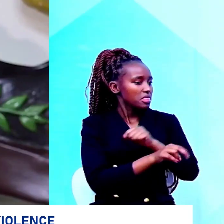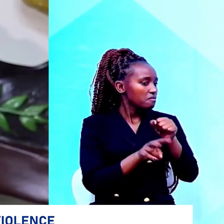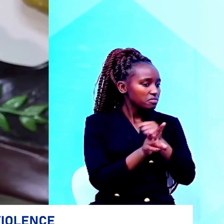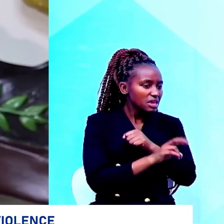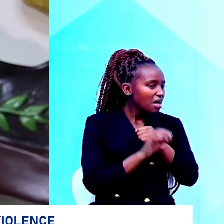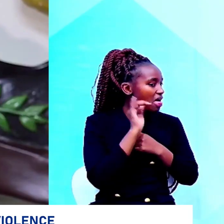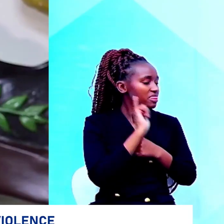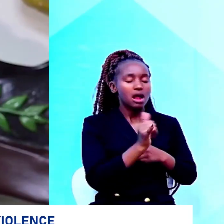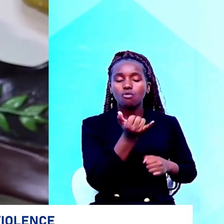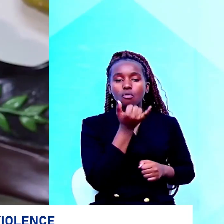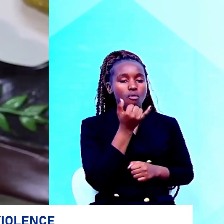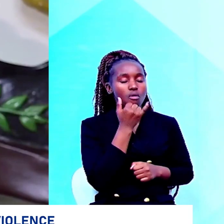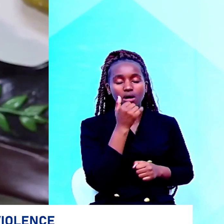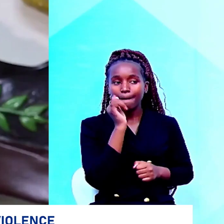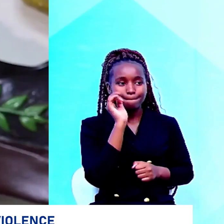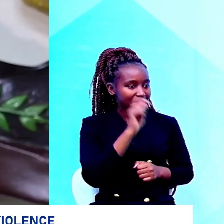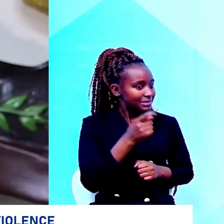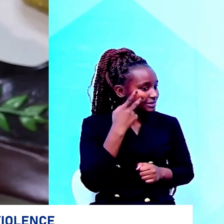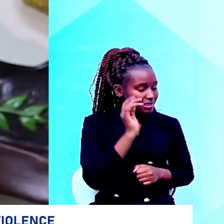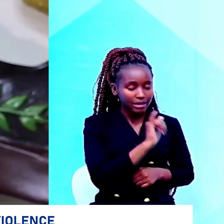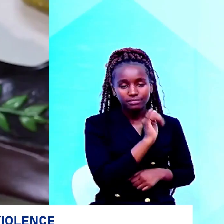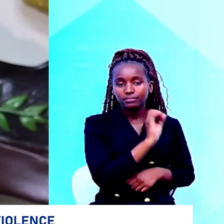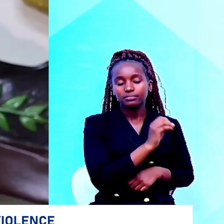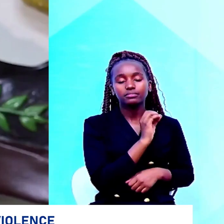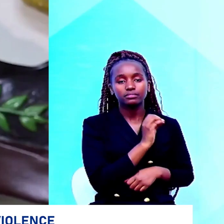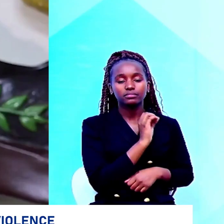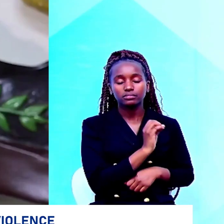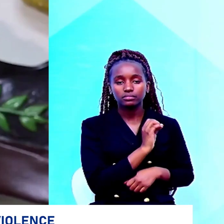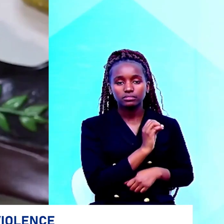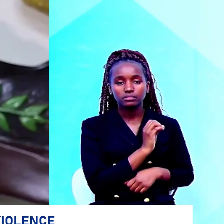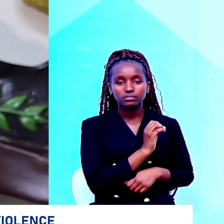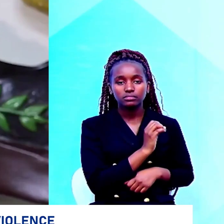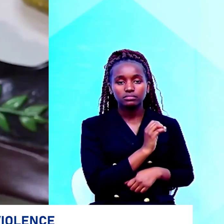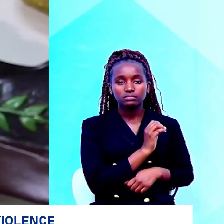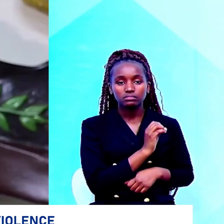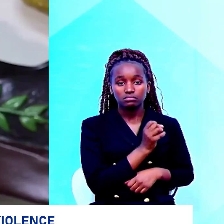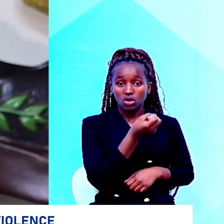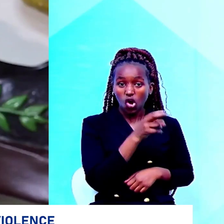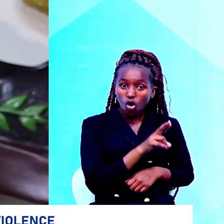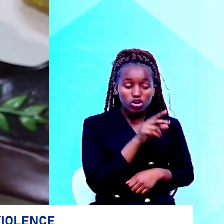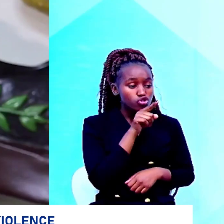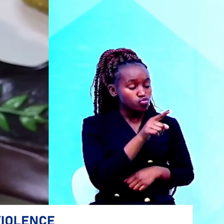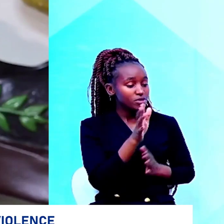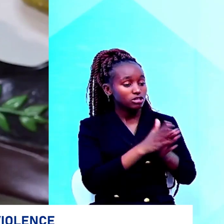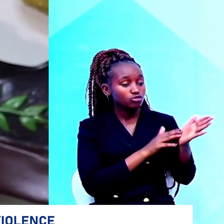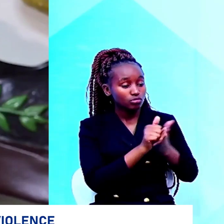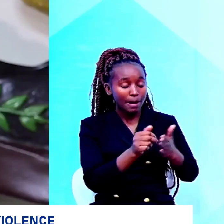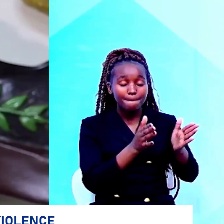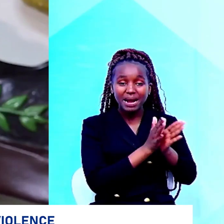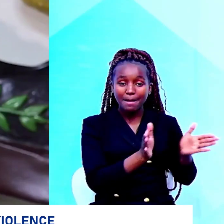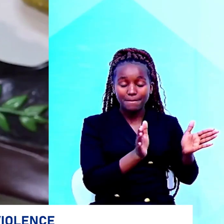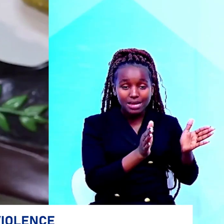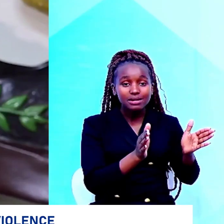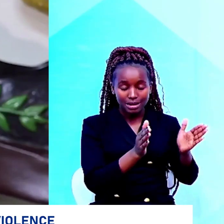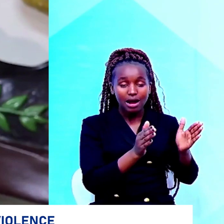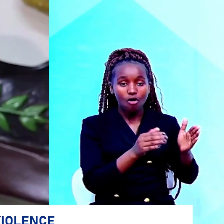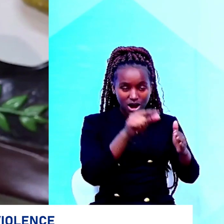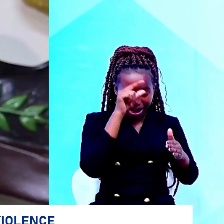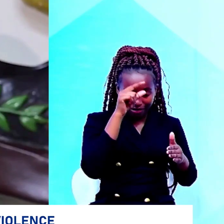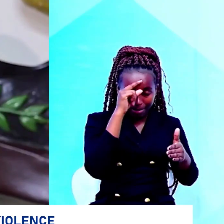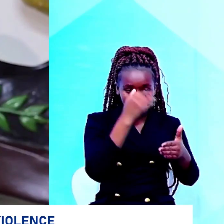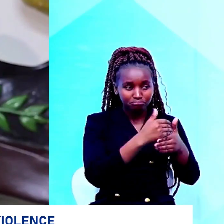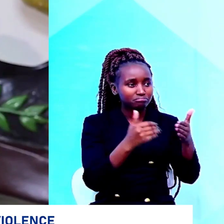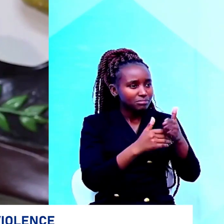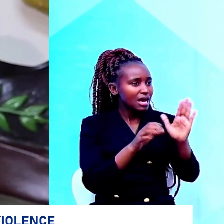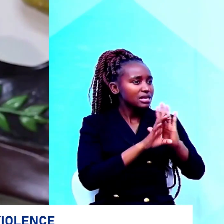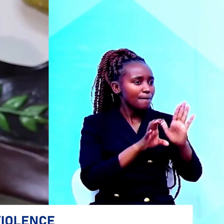vandalism of public infrastructure, such as government buildings, court infrastructure, and